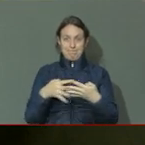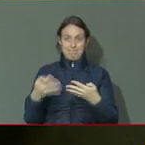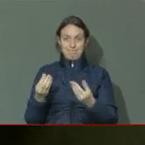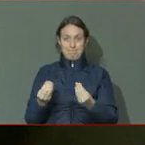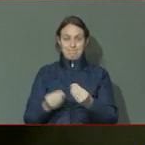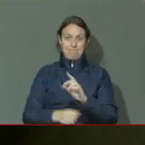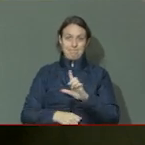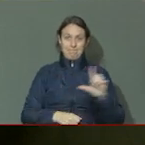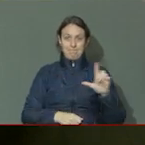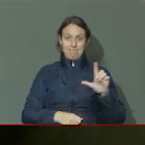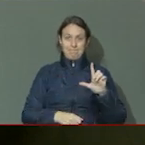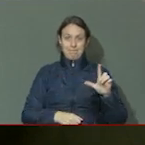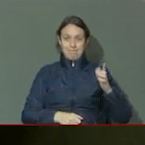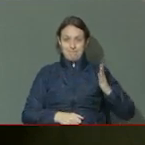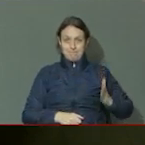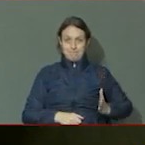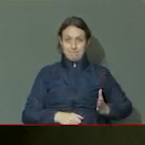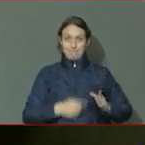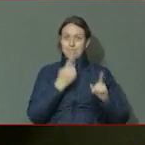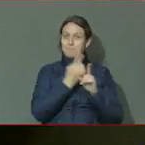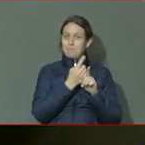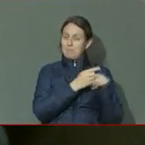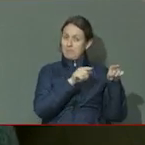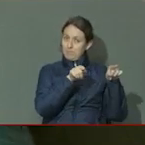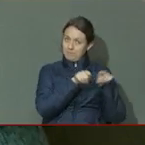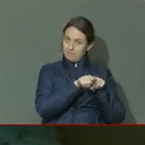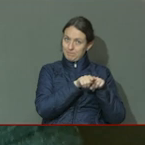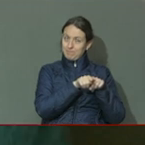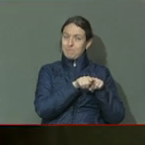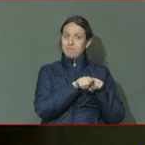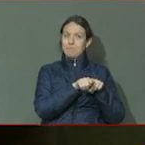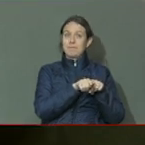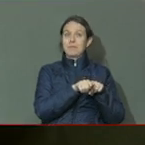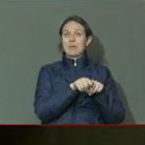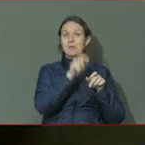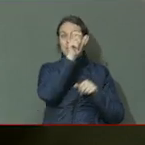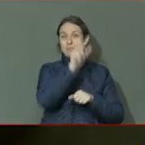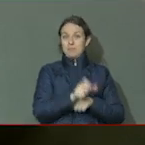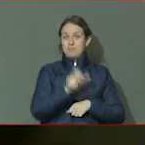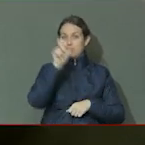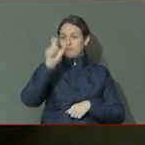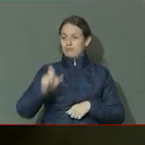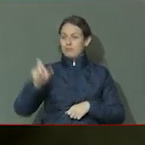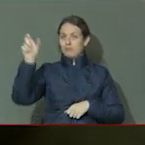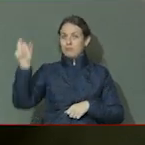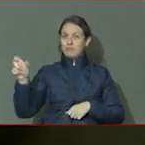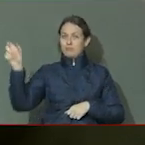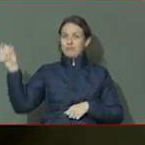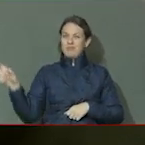left-hand side of the table will always be the same. The amount of columns depends on your